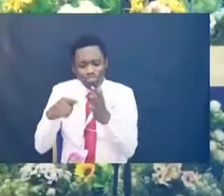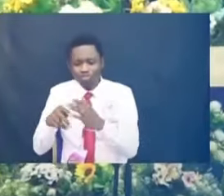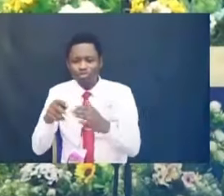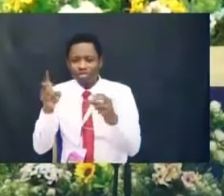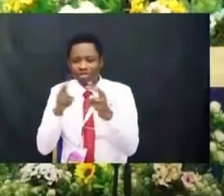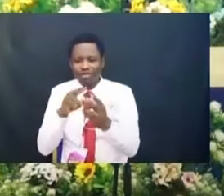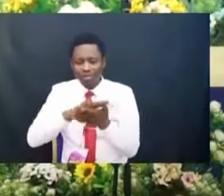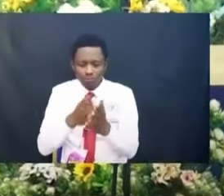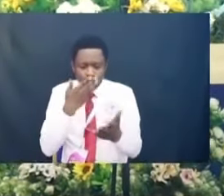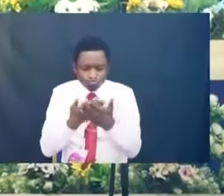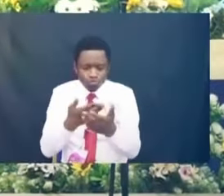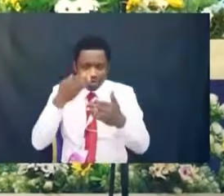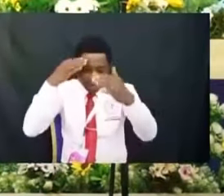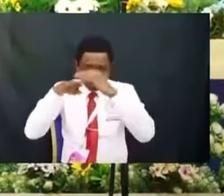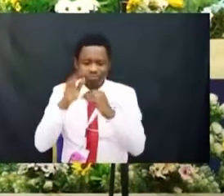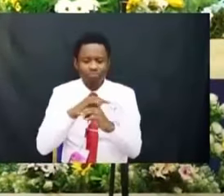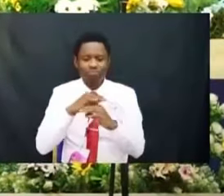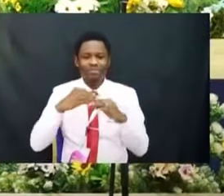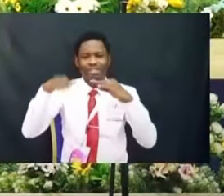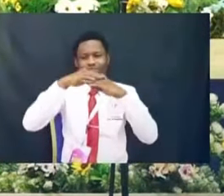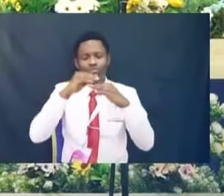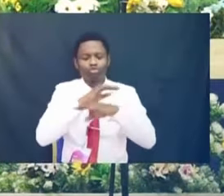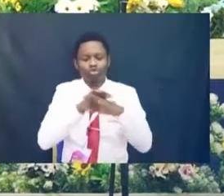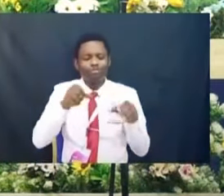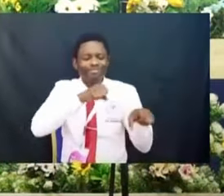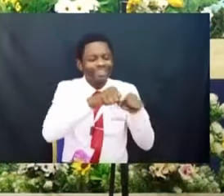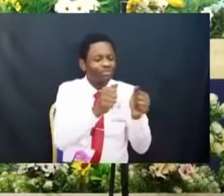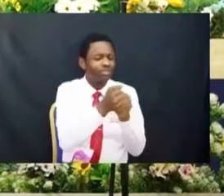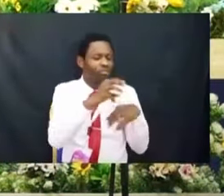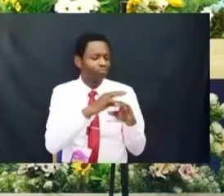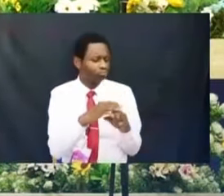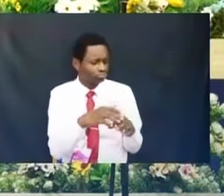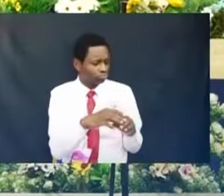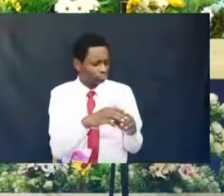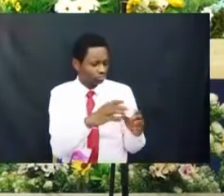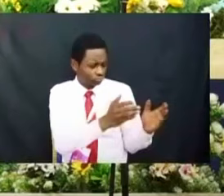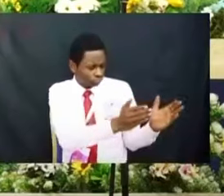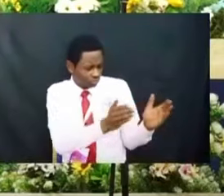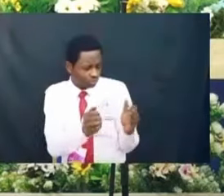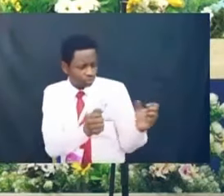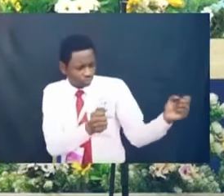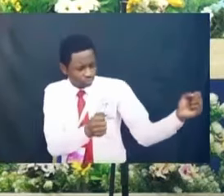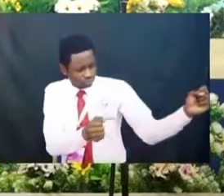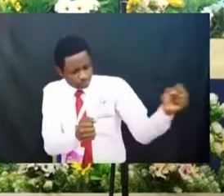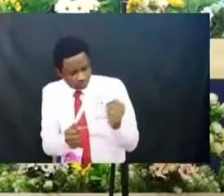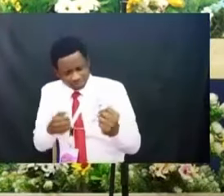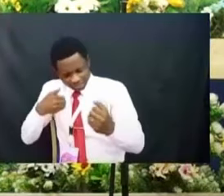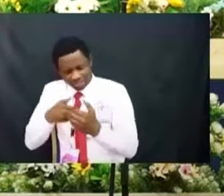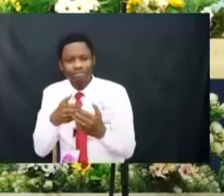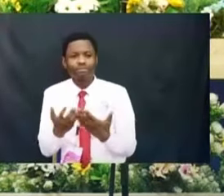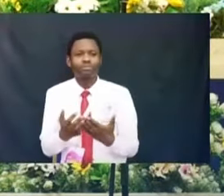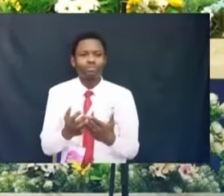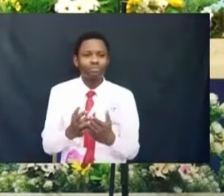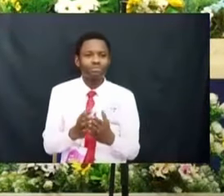You watch out for them. Don't fight those people. See, sometimes when you want to touch the untouchable, you remember that,